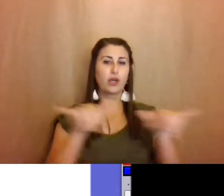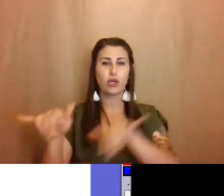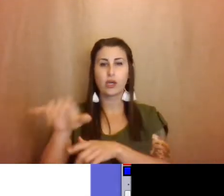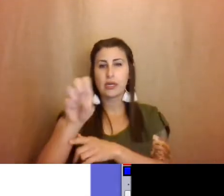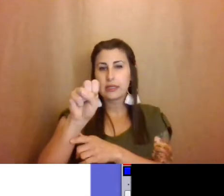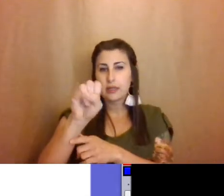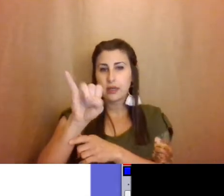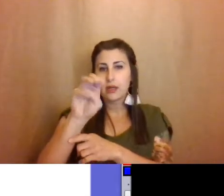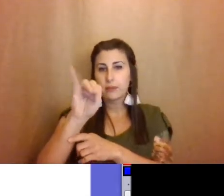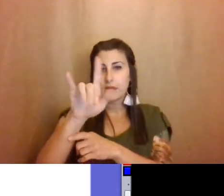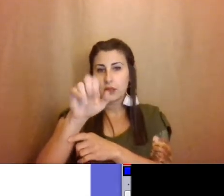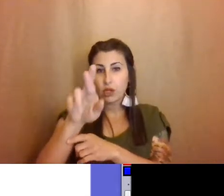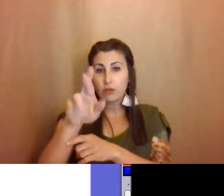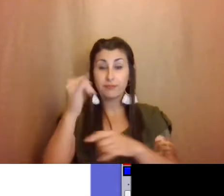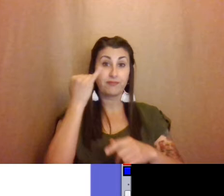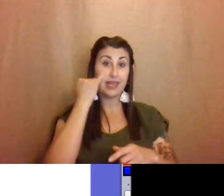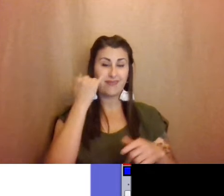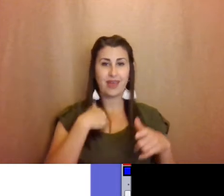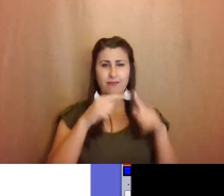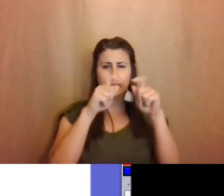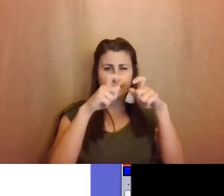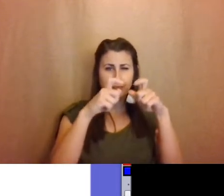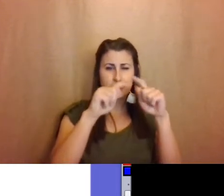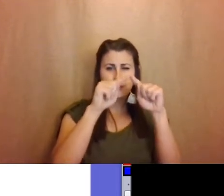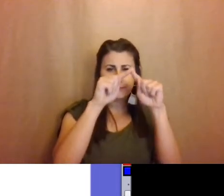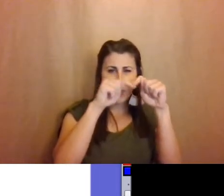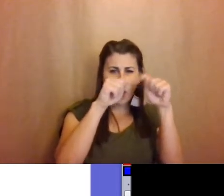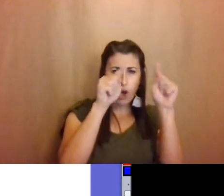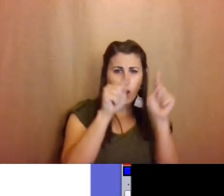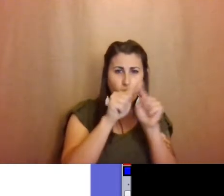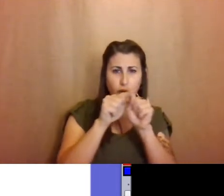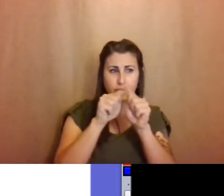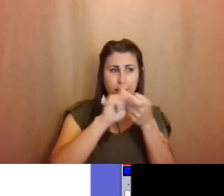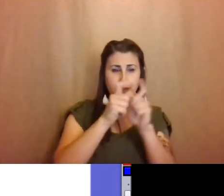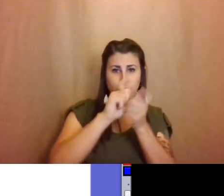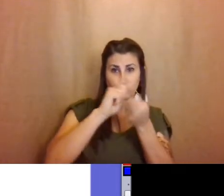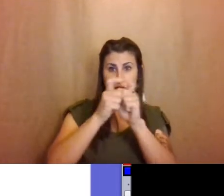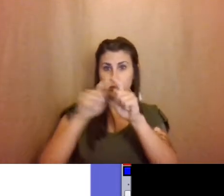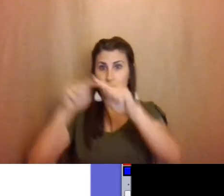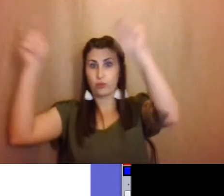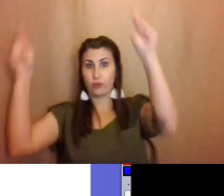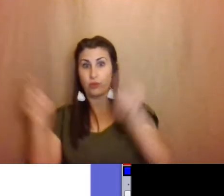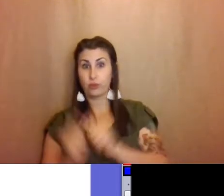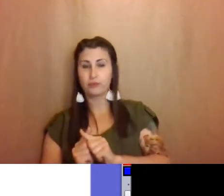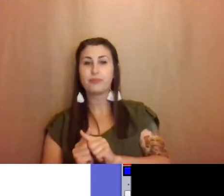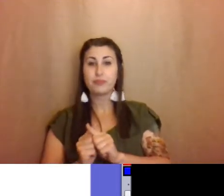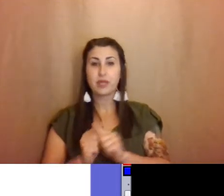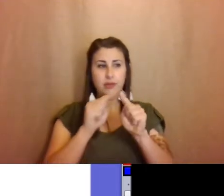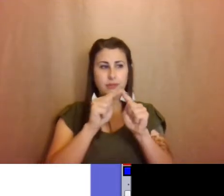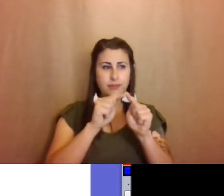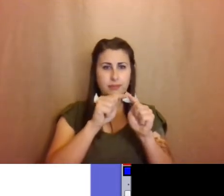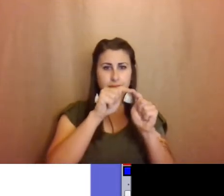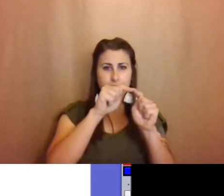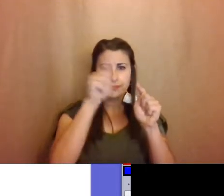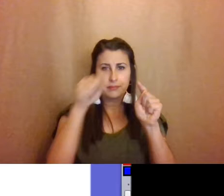are considered similar for dilation. So if I have a little heart and then I change its size, they are similar, and that's